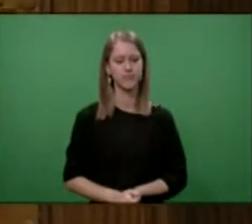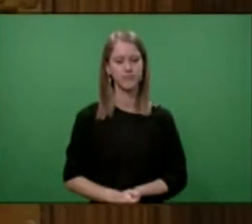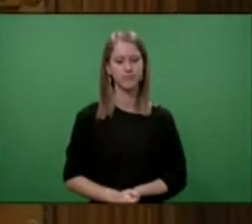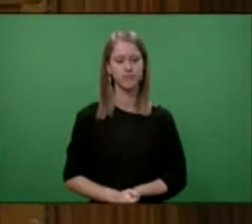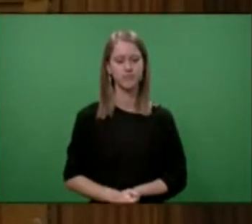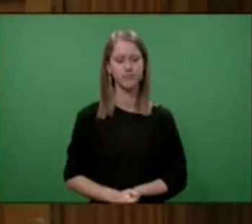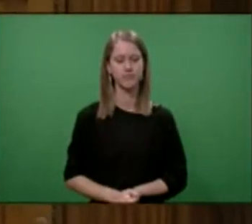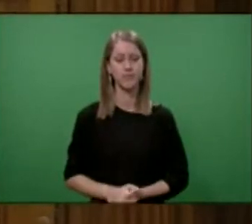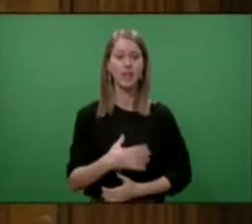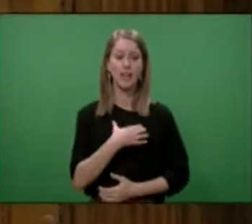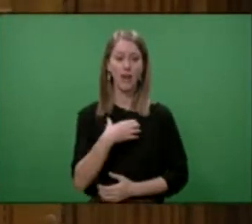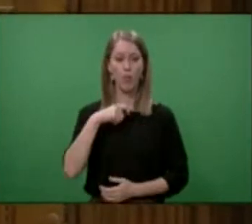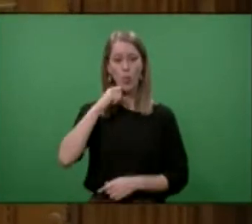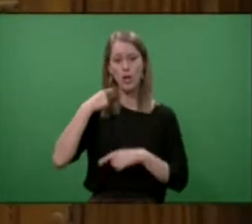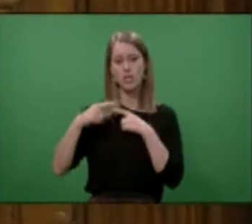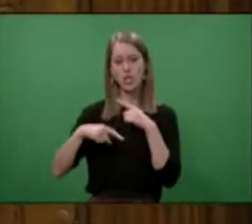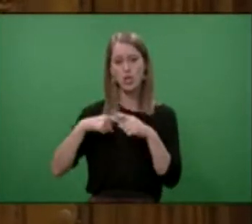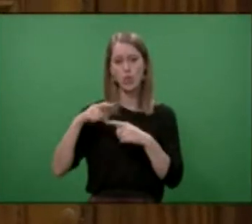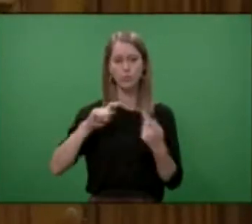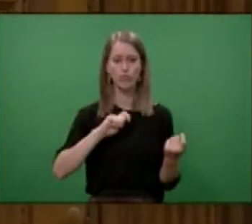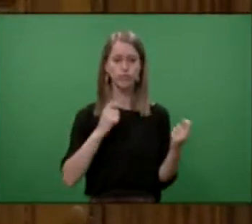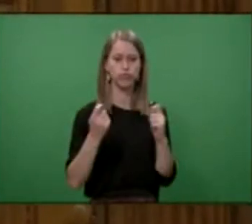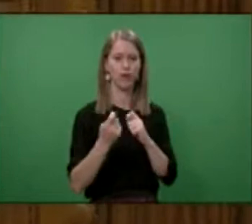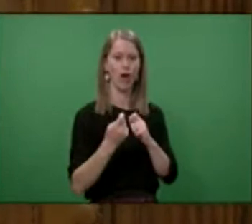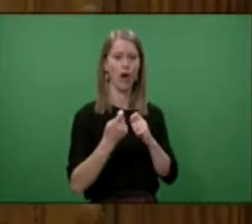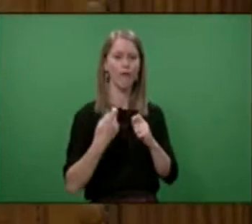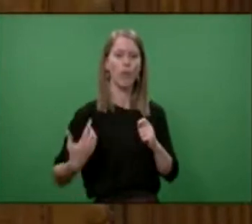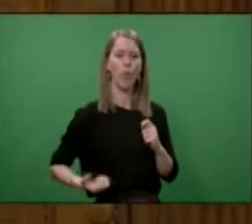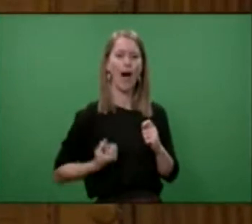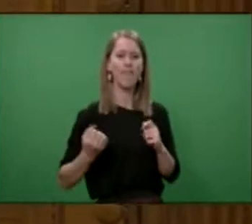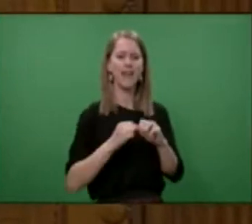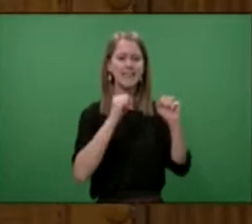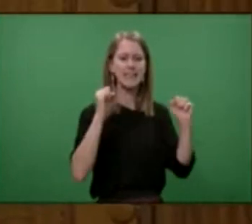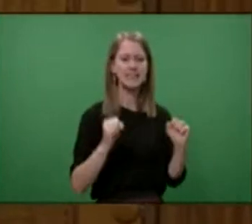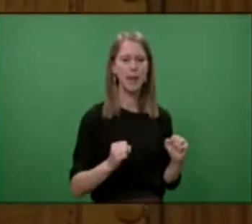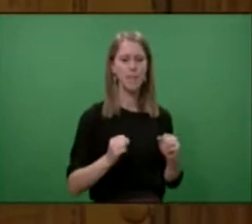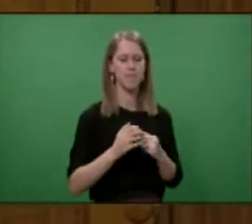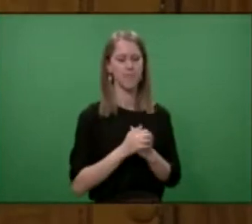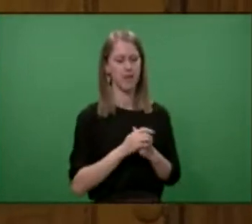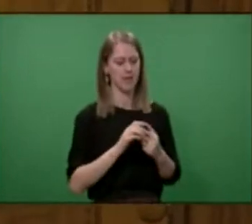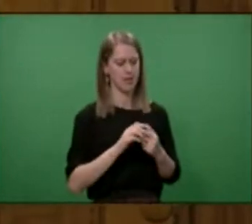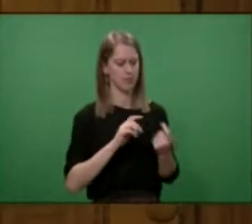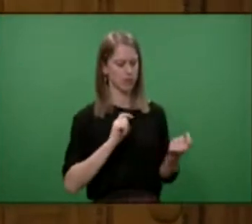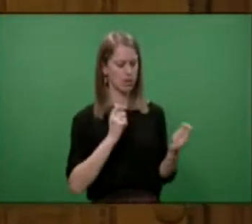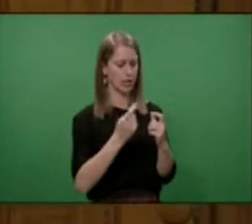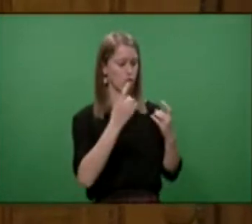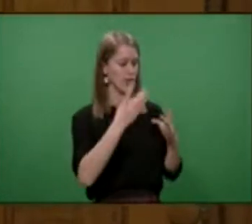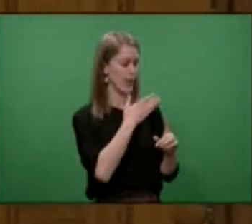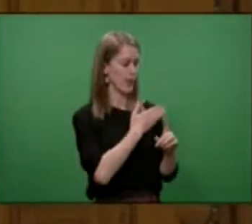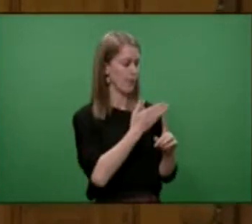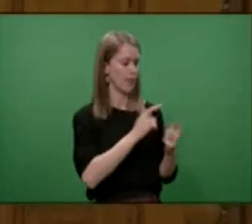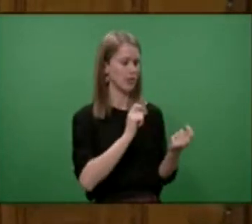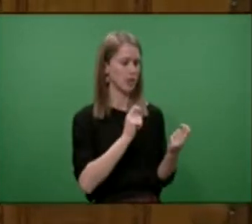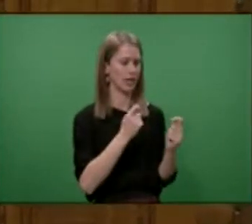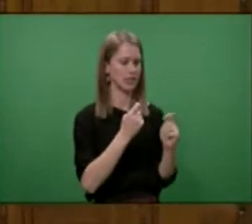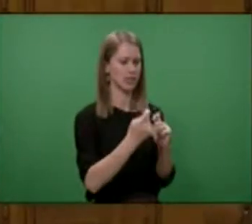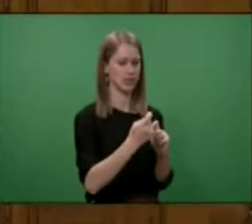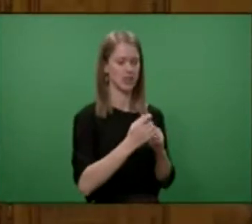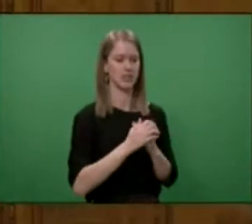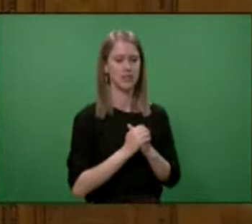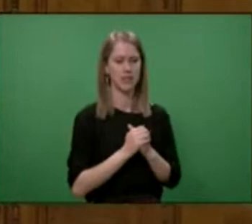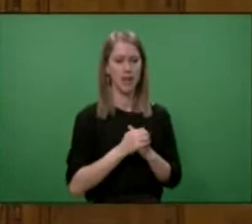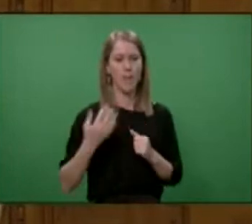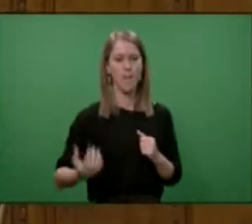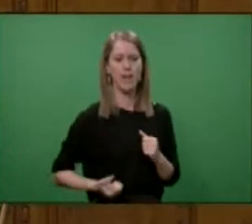The government will continue the overhaul of the welfare system, building on the changes already made, including the indexing of benefits